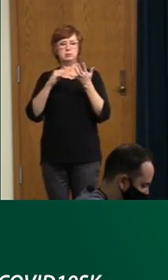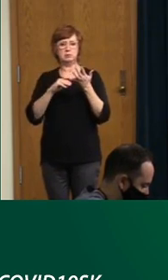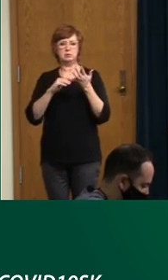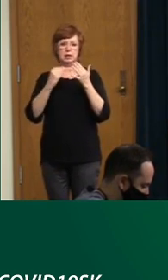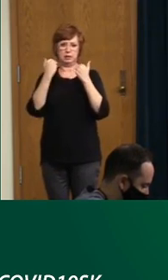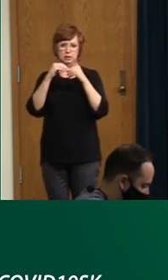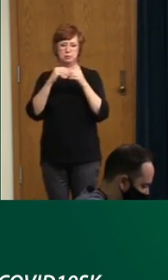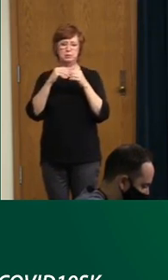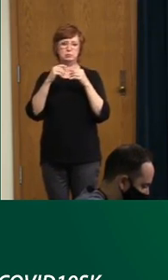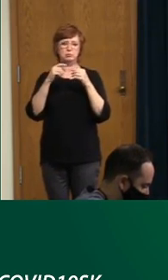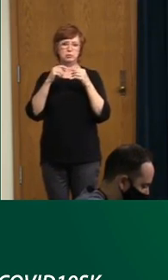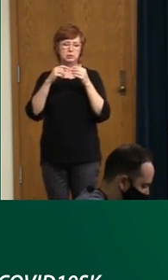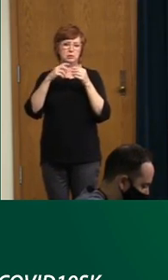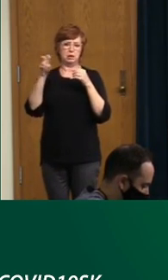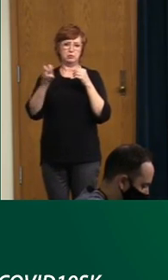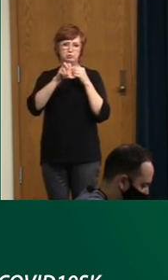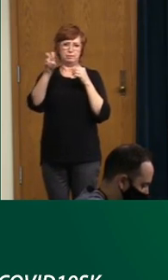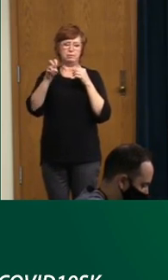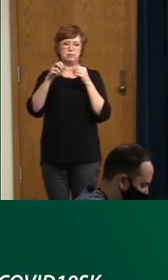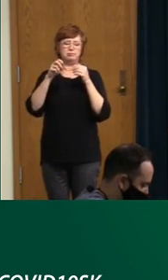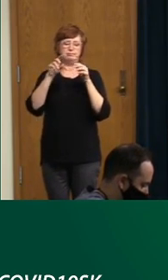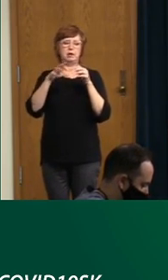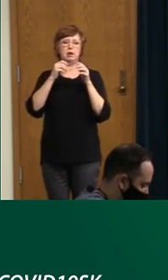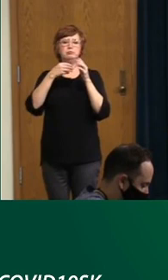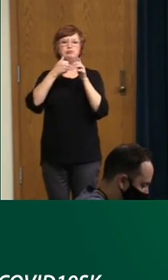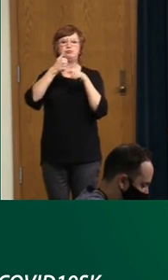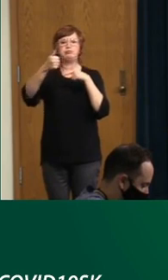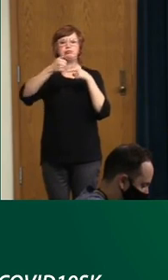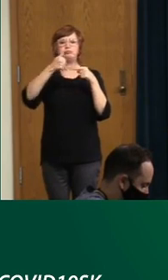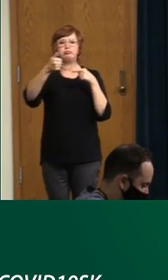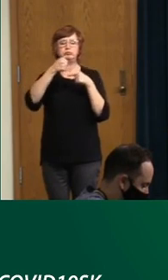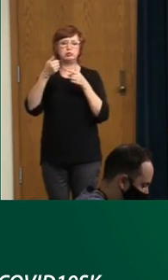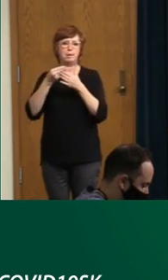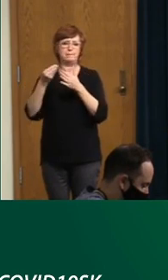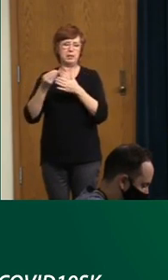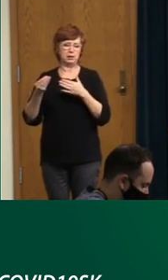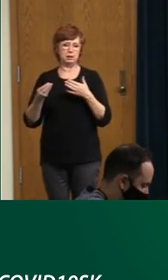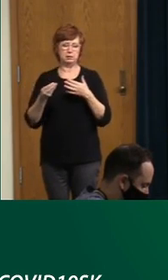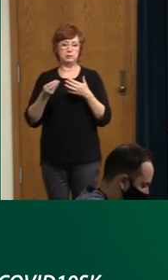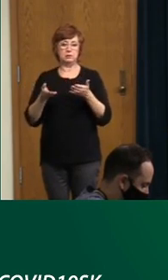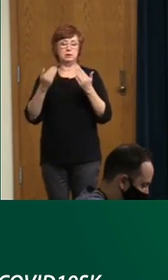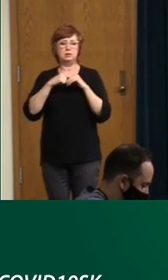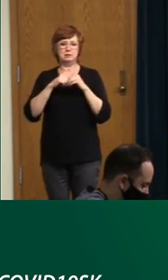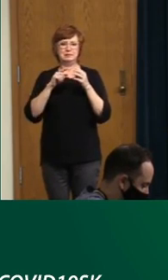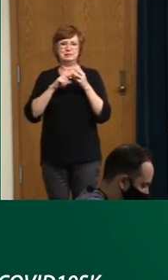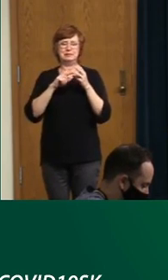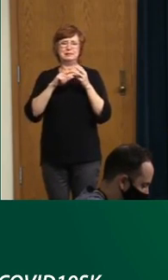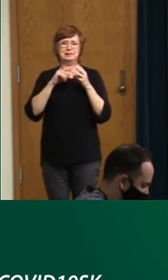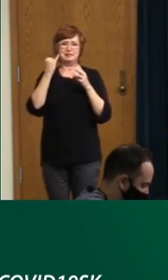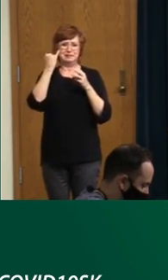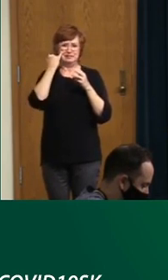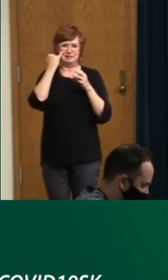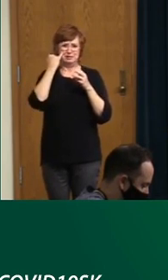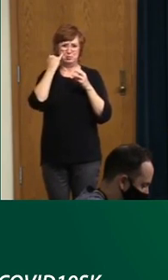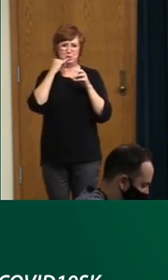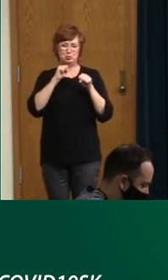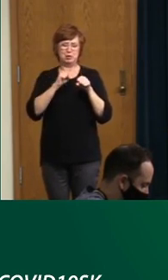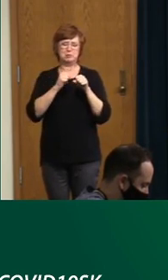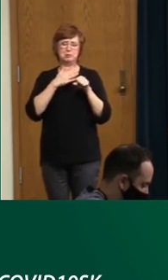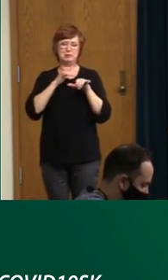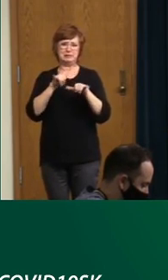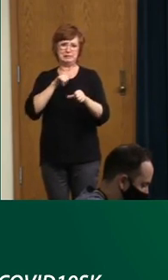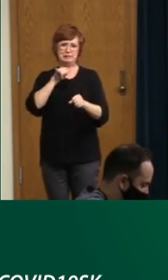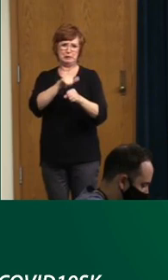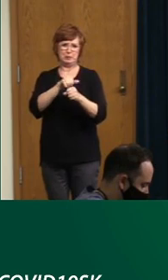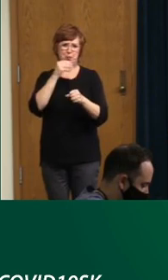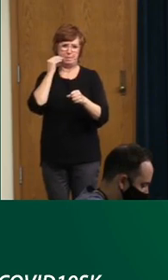home whenever possible. These practices that are the bridge that will get us safely from now until the day